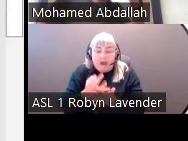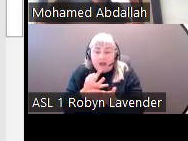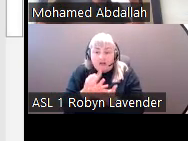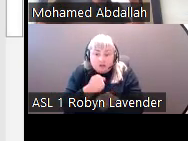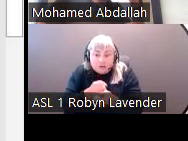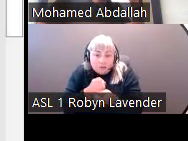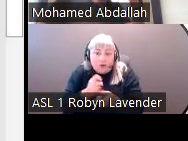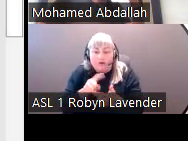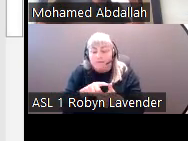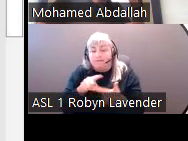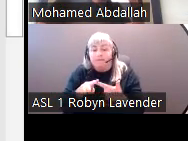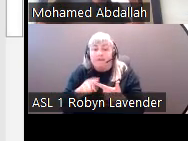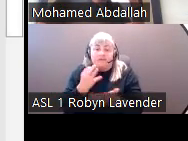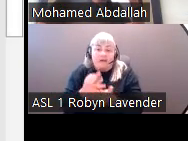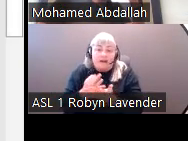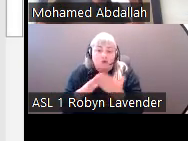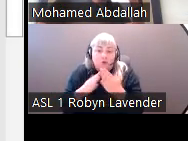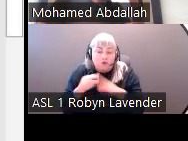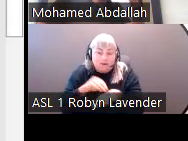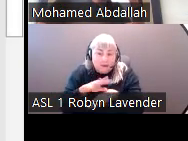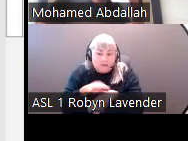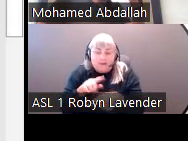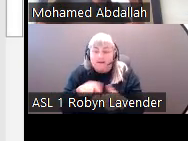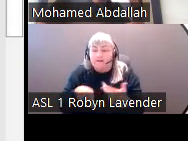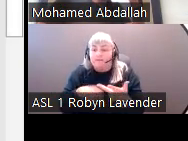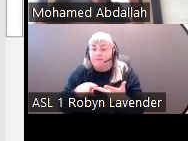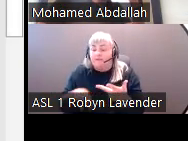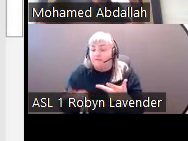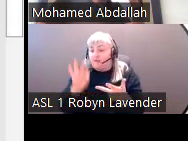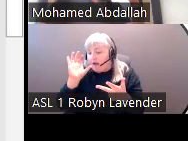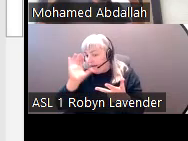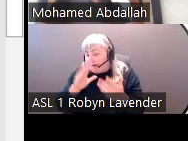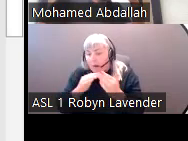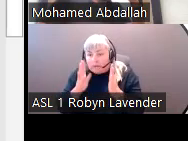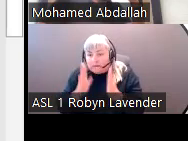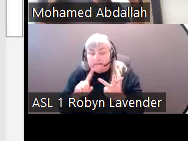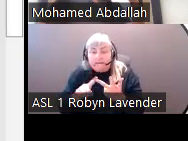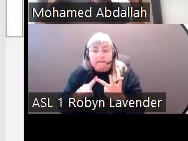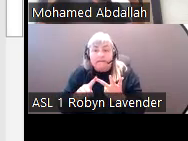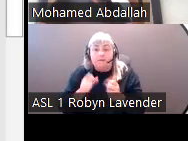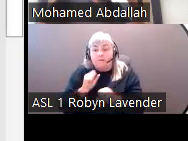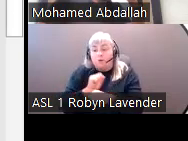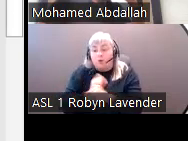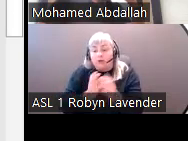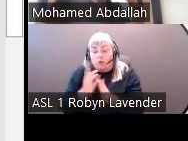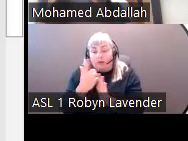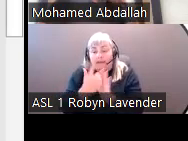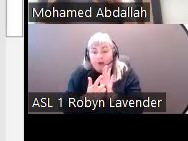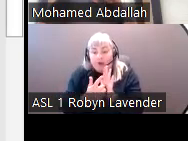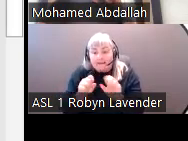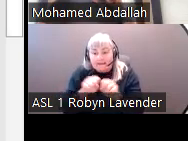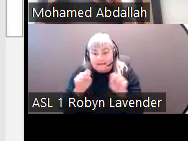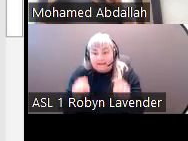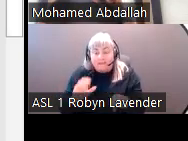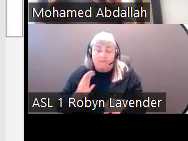community counseling, finding them housing, maybe working through the legal system. Our social workers